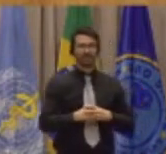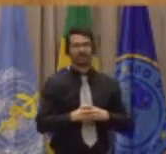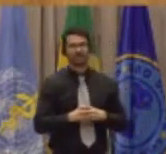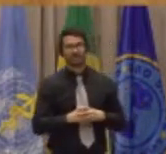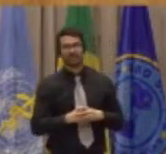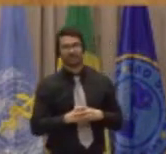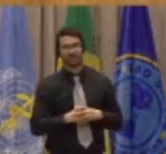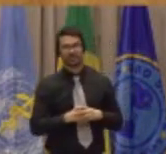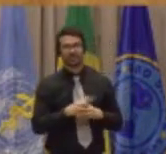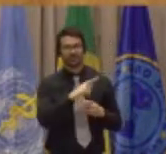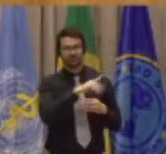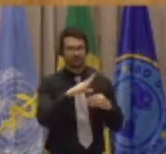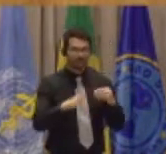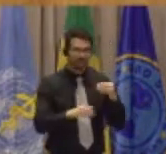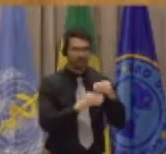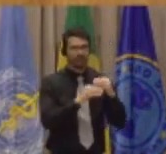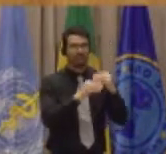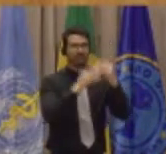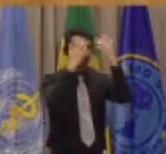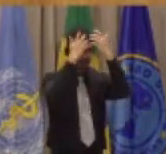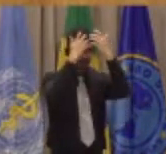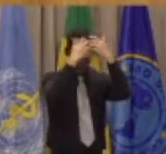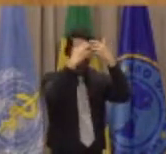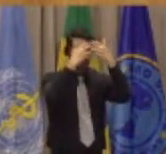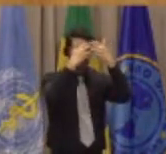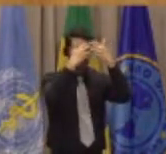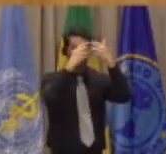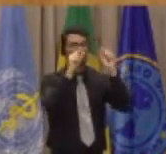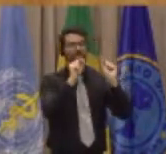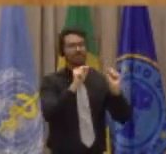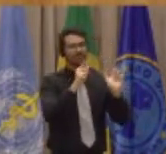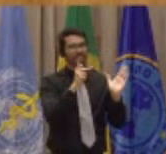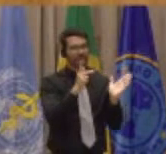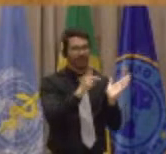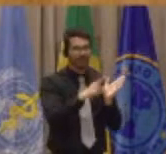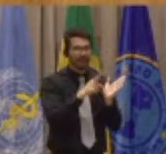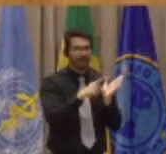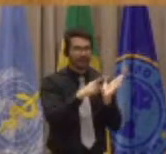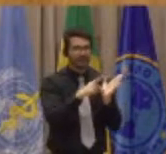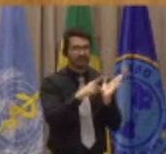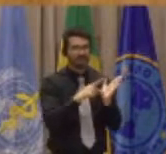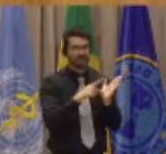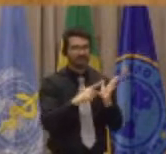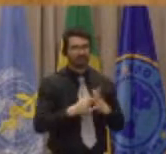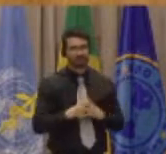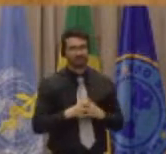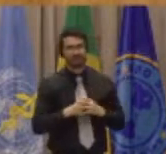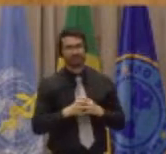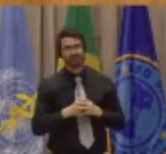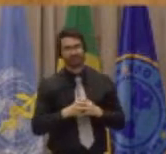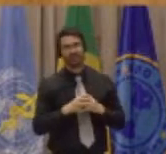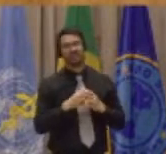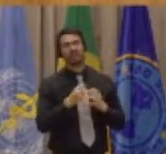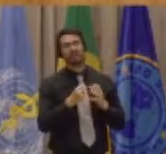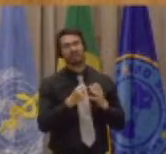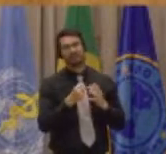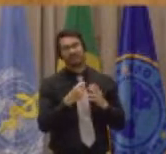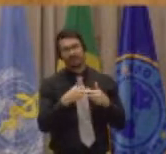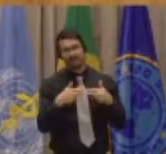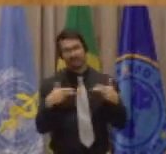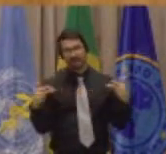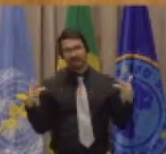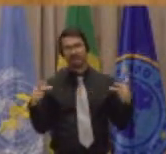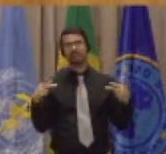to confirm the infection generate a big amount